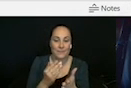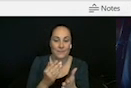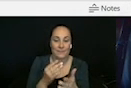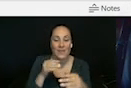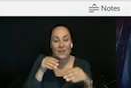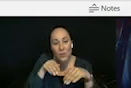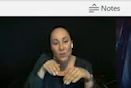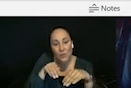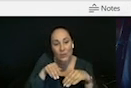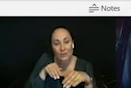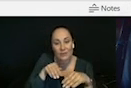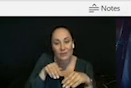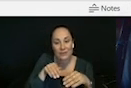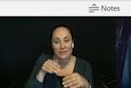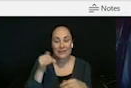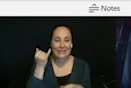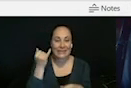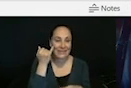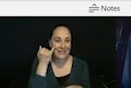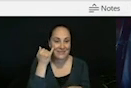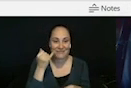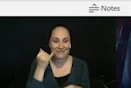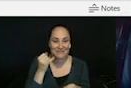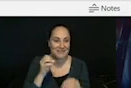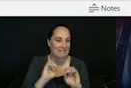cup.